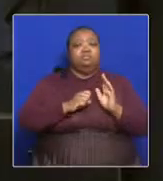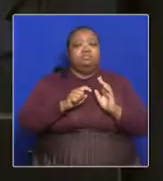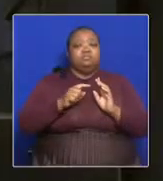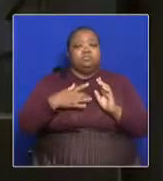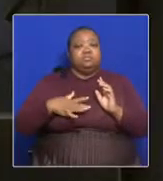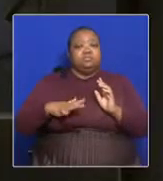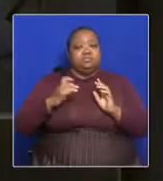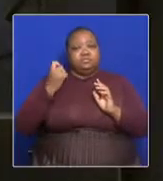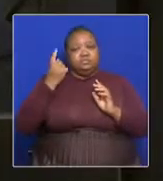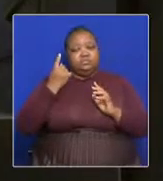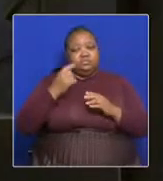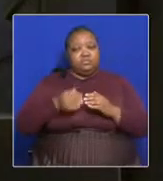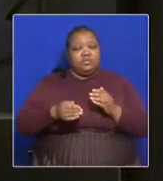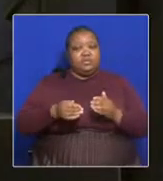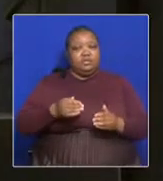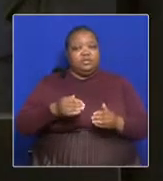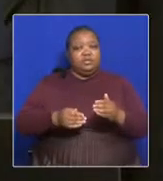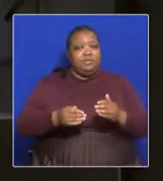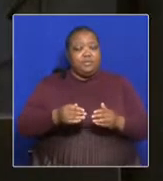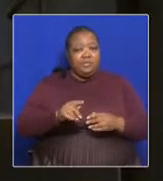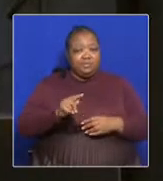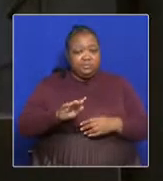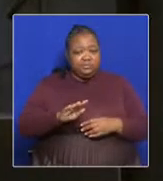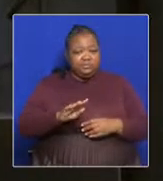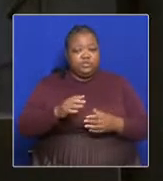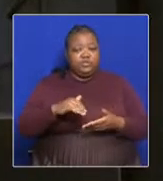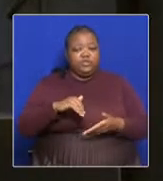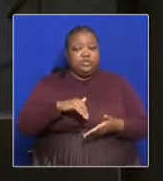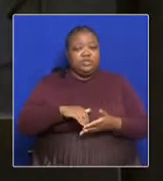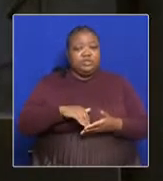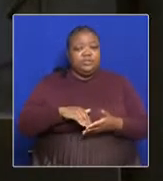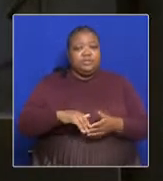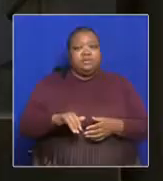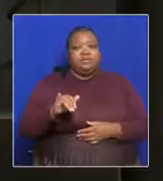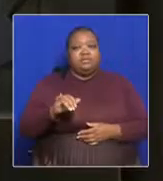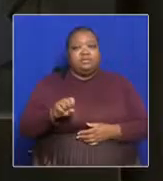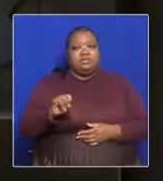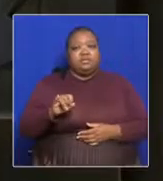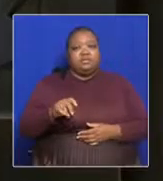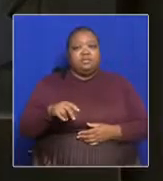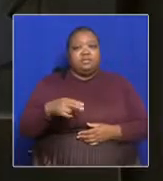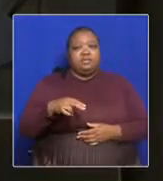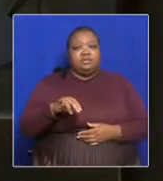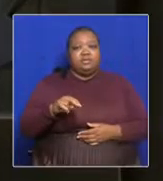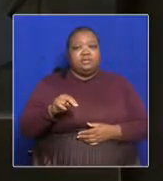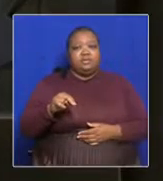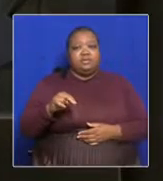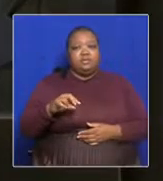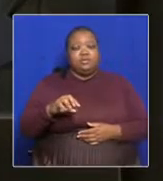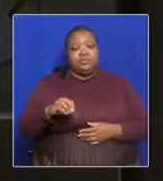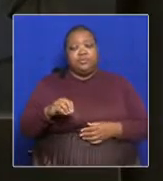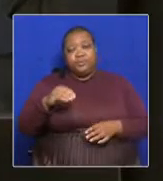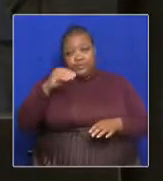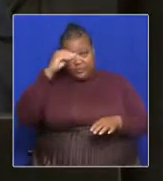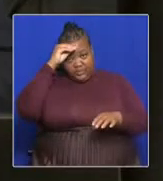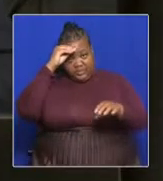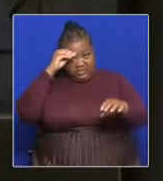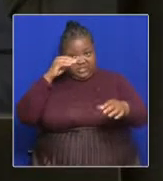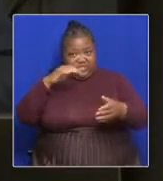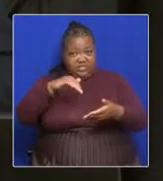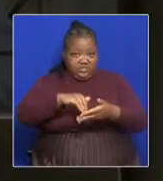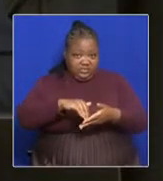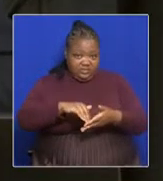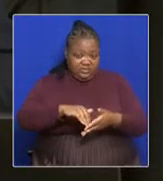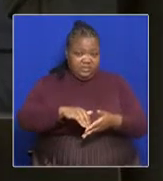process. You arrived at Isipingo police station. You went into the